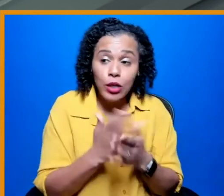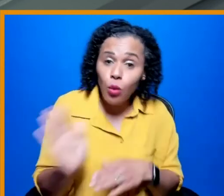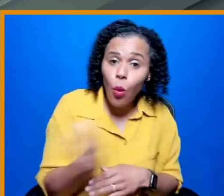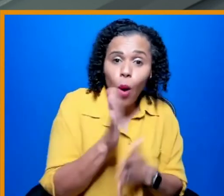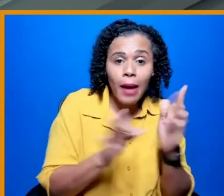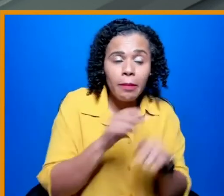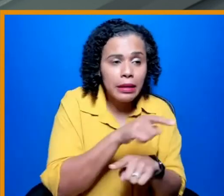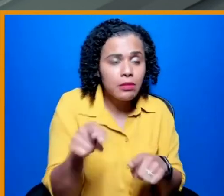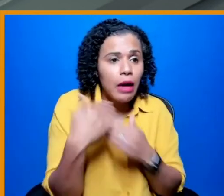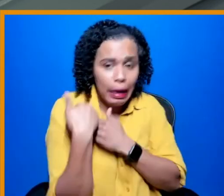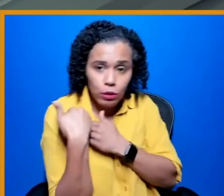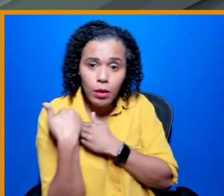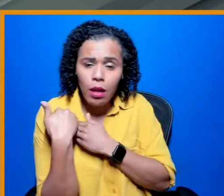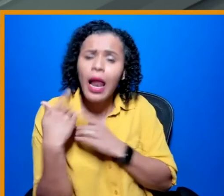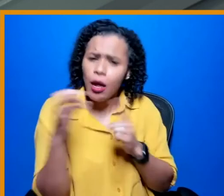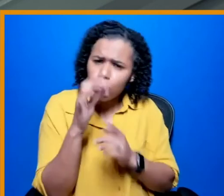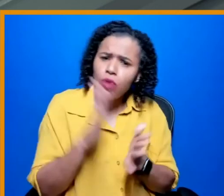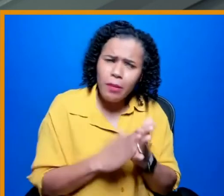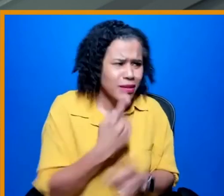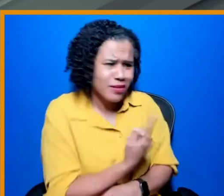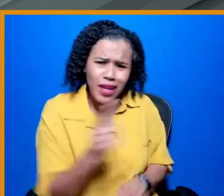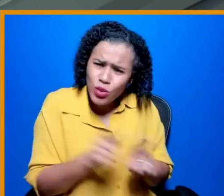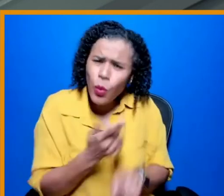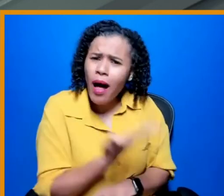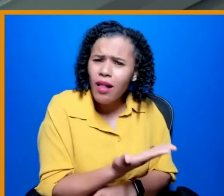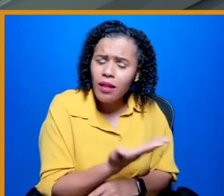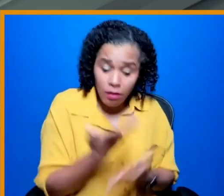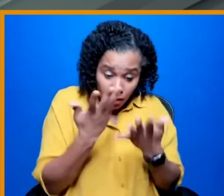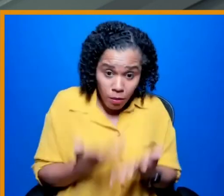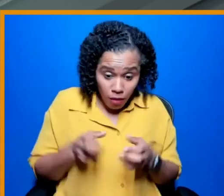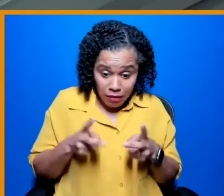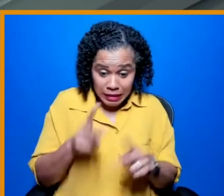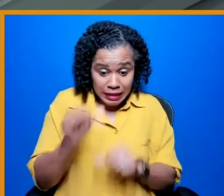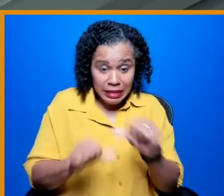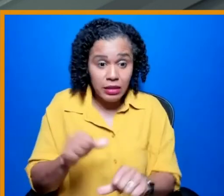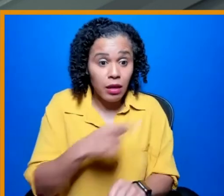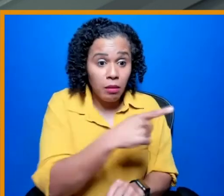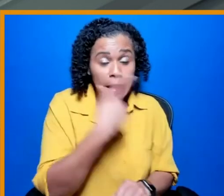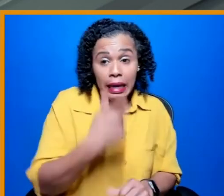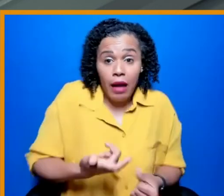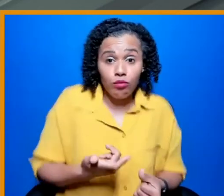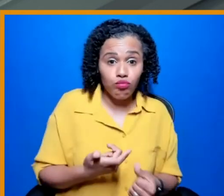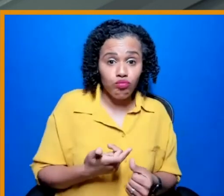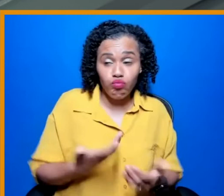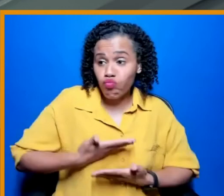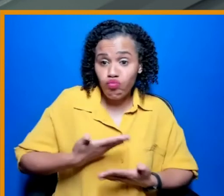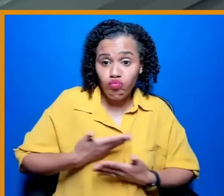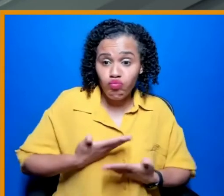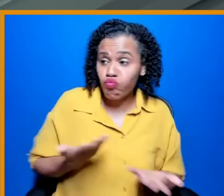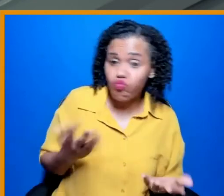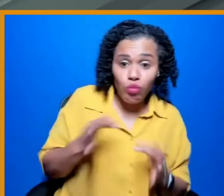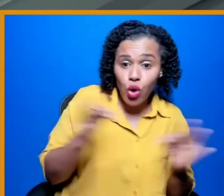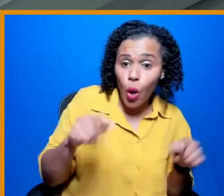Prime Minister himself, who at the moment, under the present system, gets to effectively mark his own homework. So I welcome all of